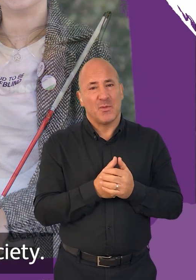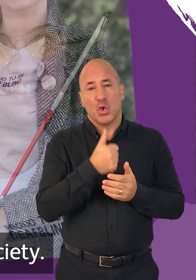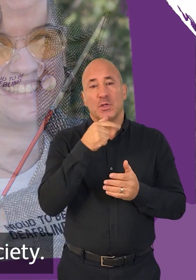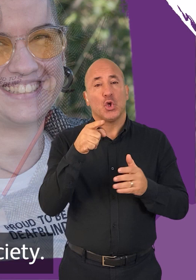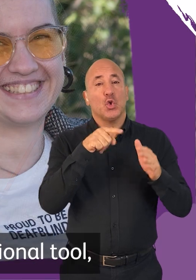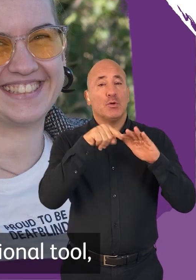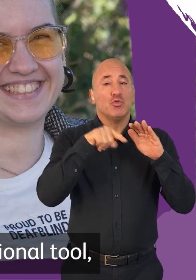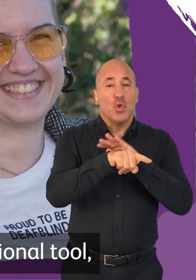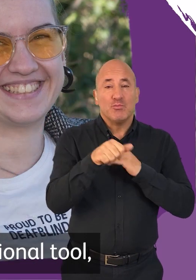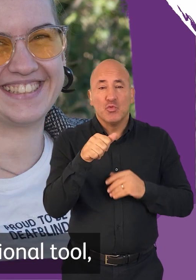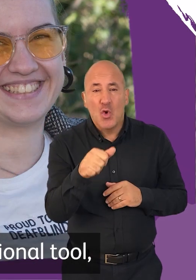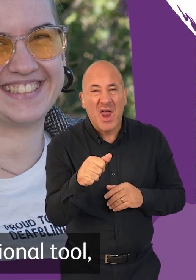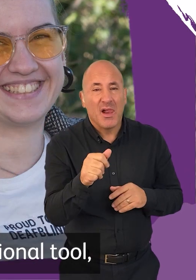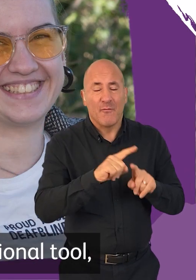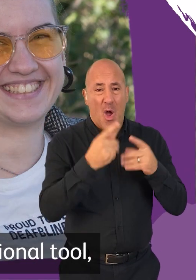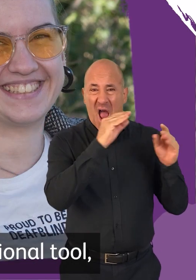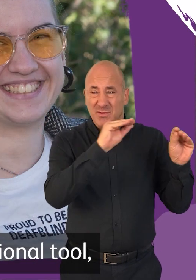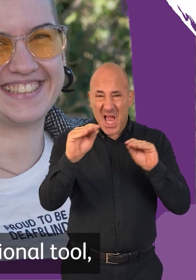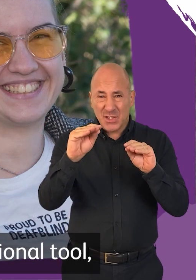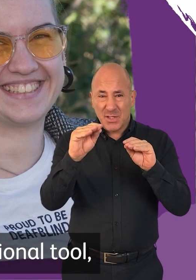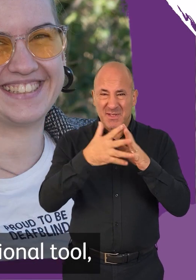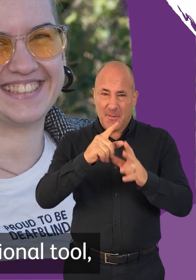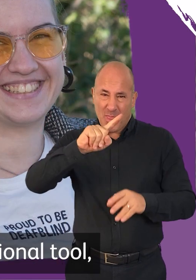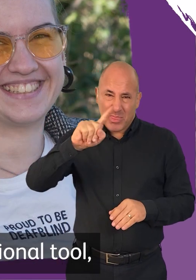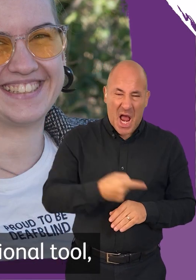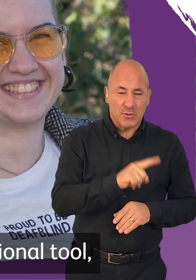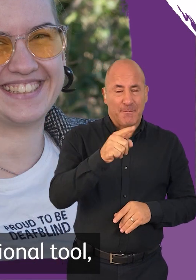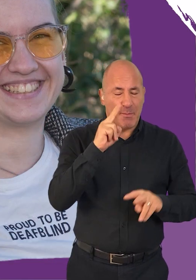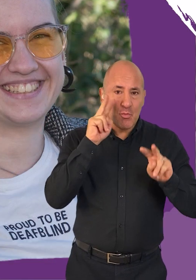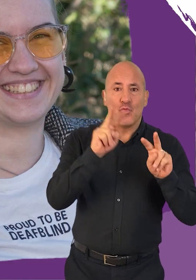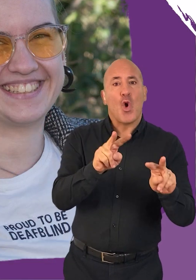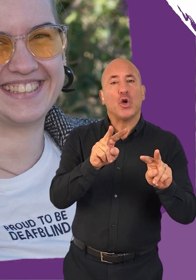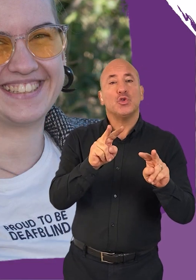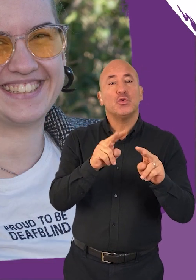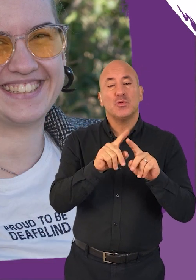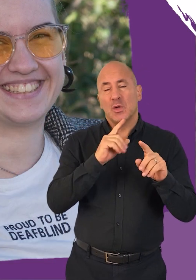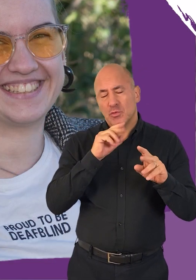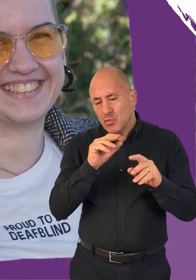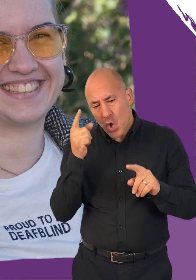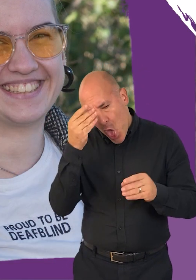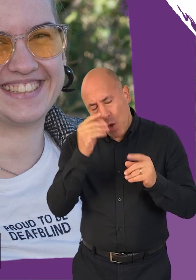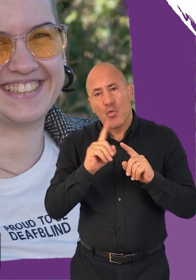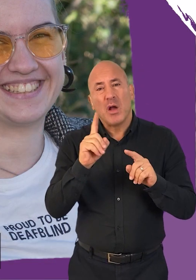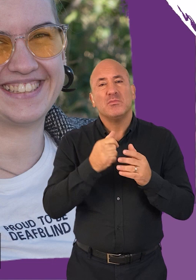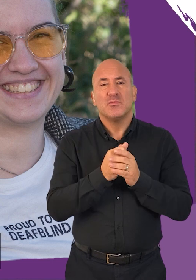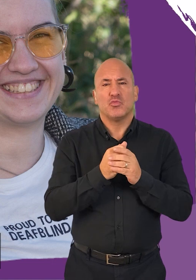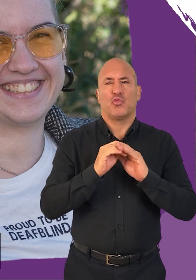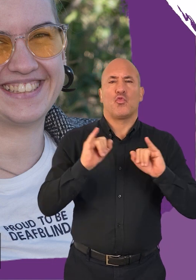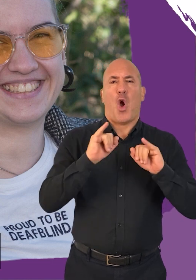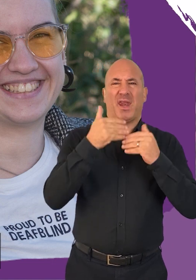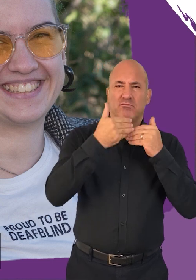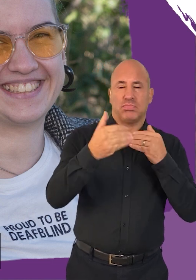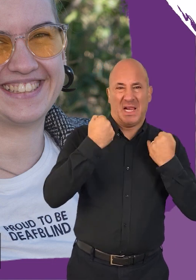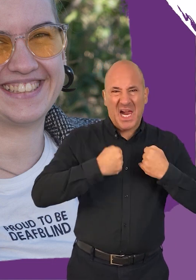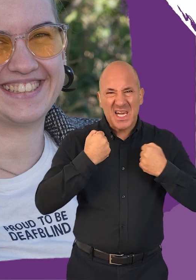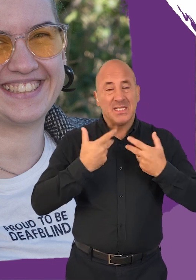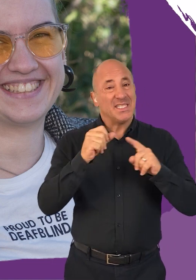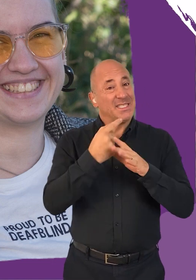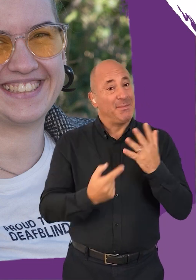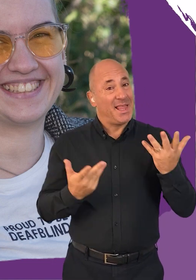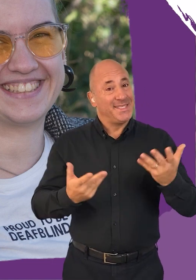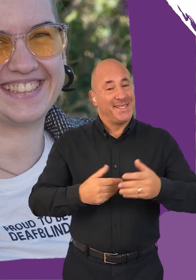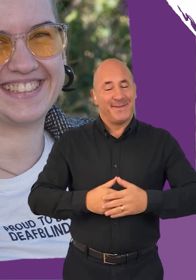inclusive society. They use their YouTube channel as an educational tool, reaching thousands of people with their videos on chronic illness